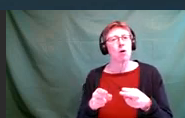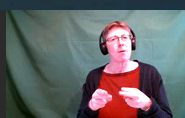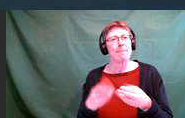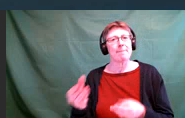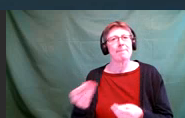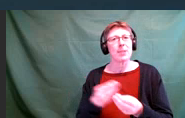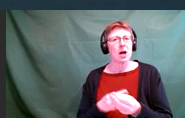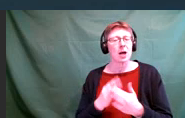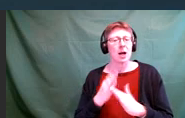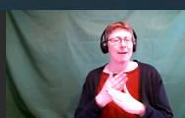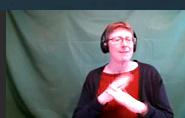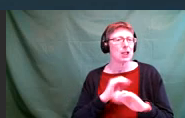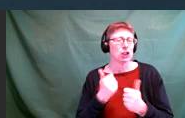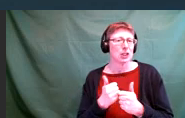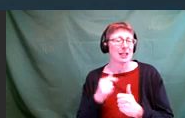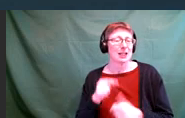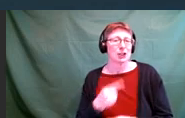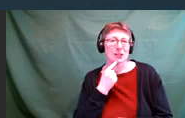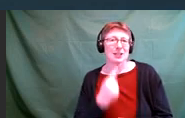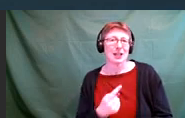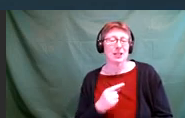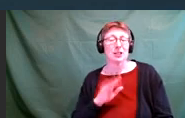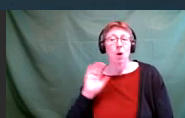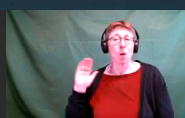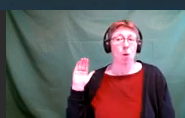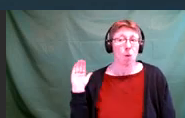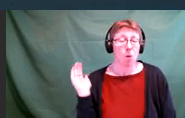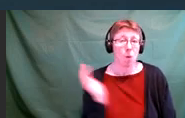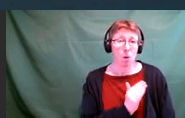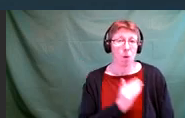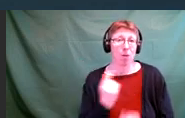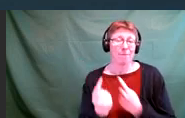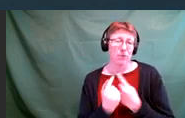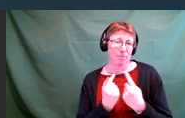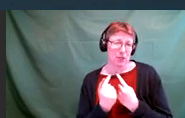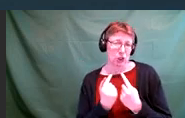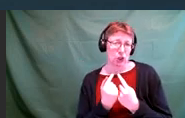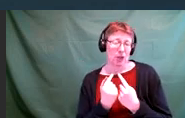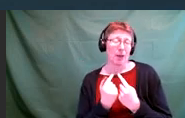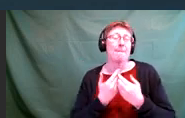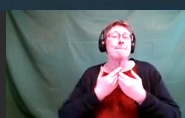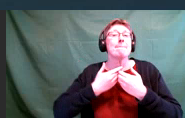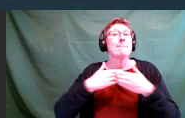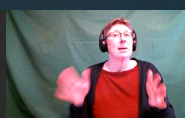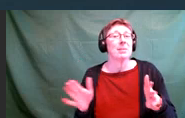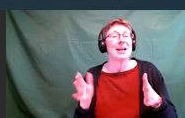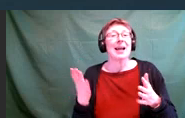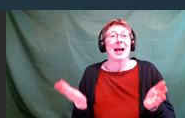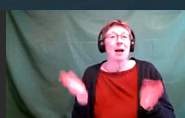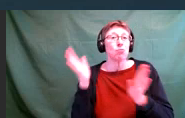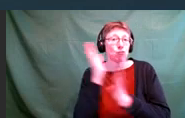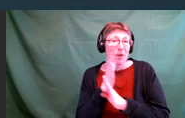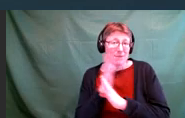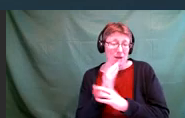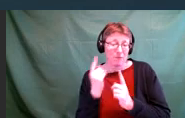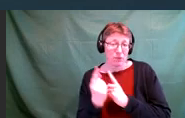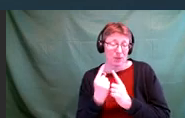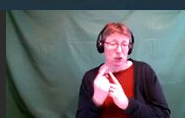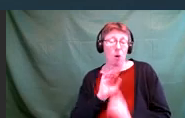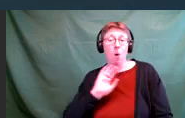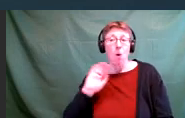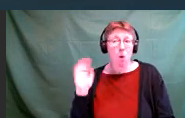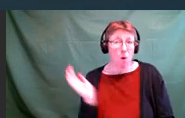form market efficiency suggests that all information, both public and private information,